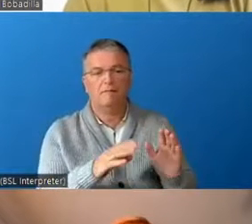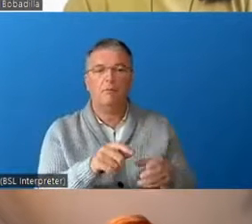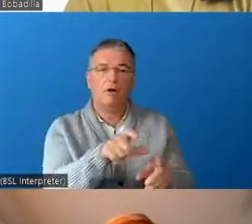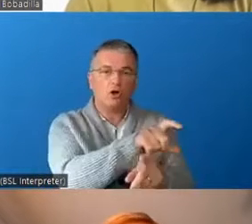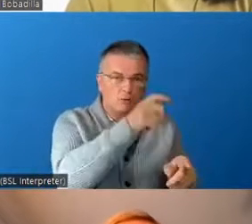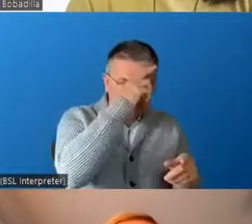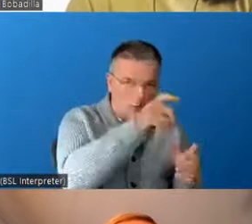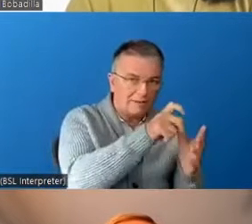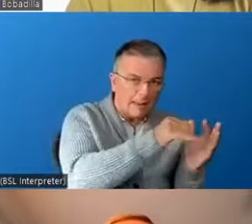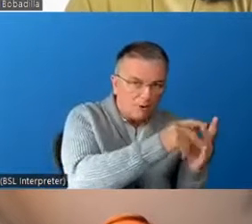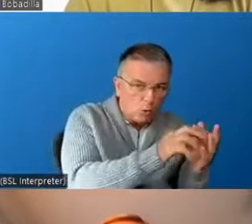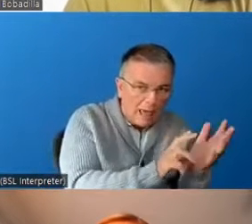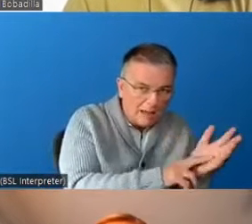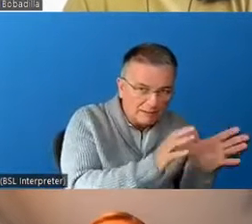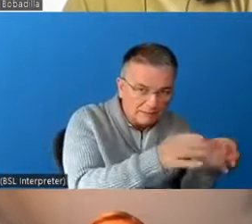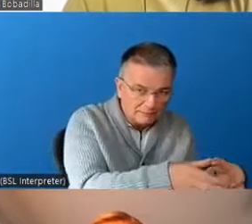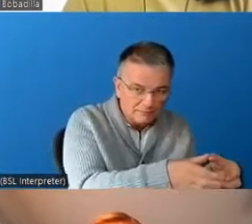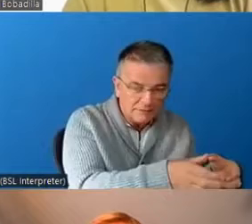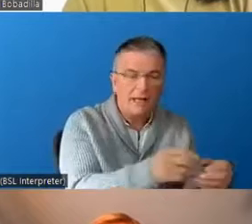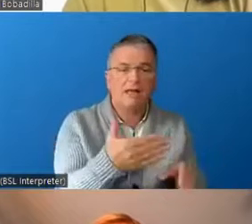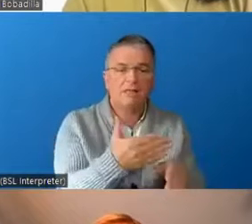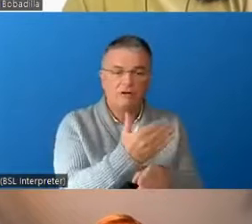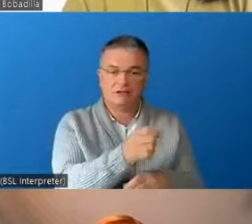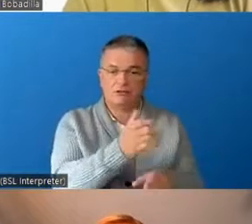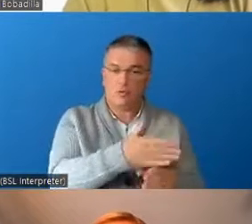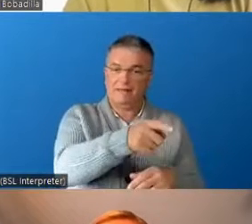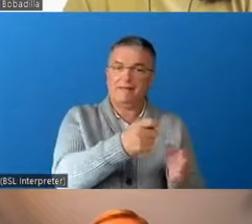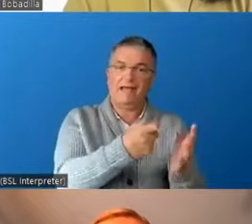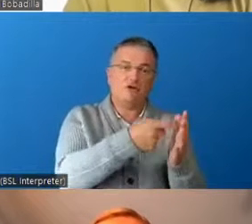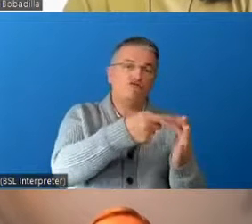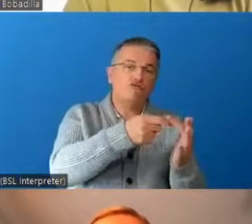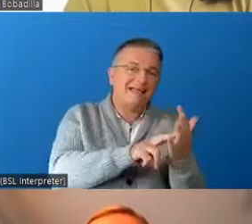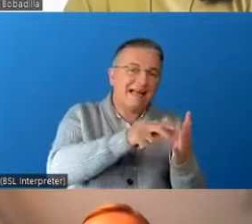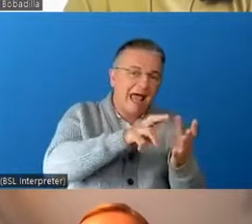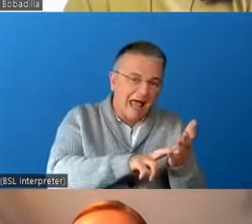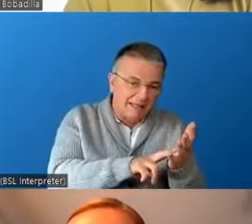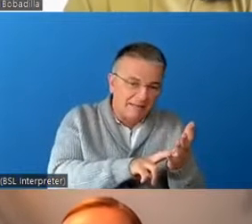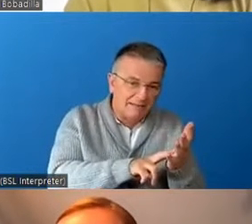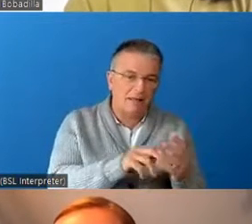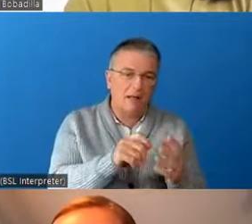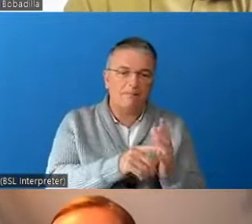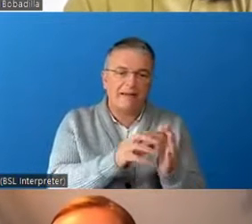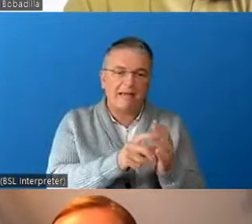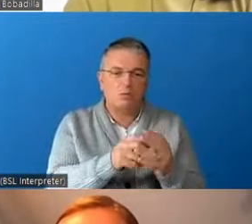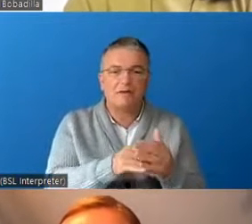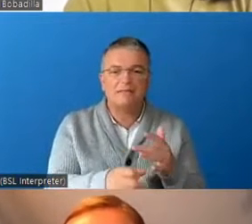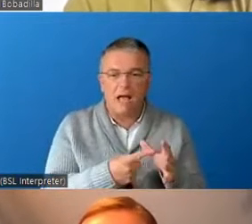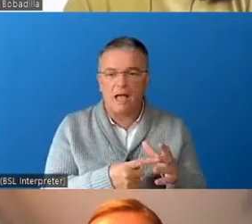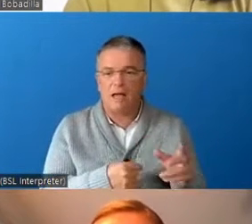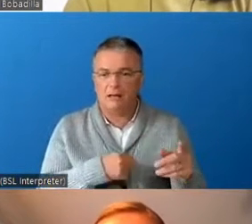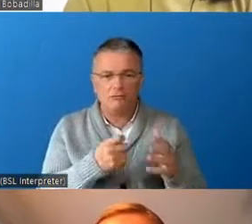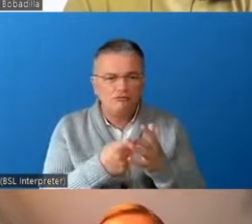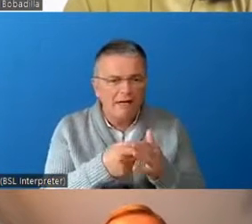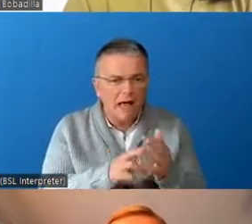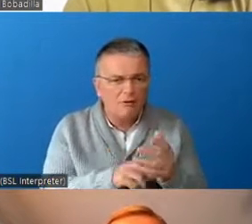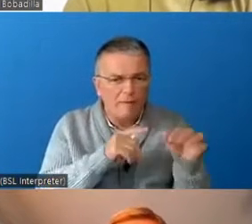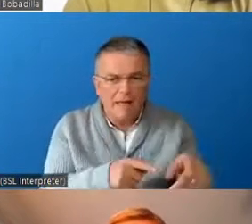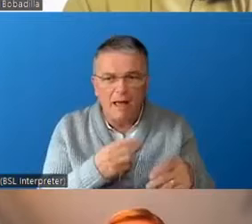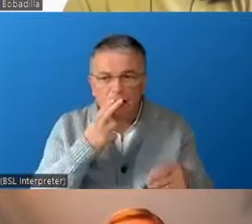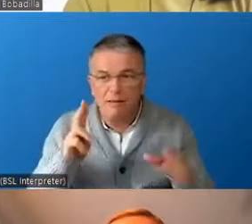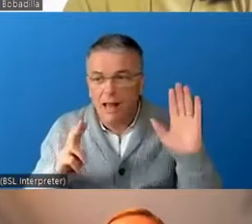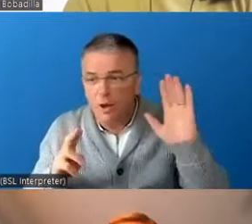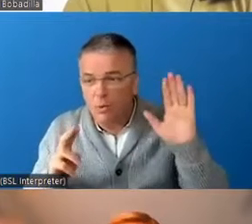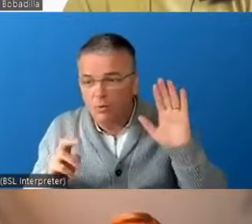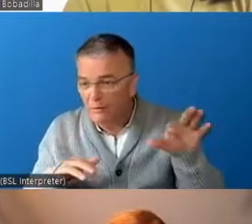called Kapakulan. And the practitioner working there is Renan. Renan, you are with us this evening, right? Can you unmute and say hello?